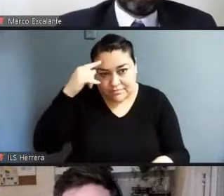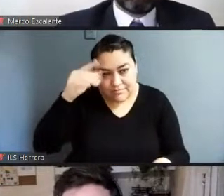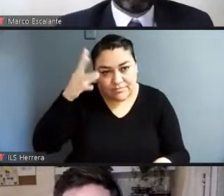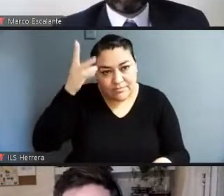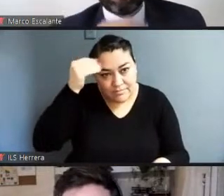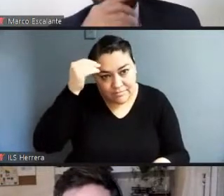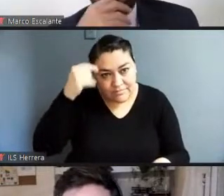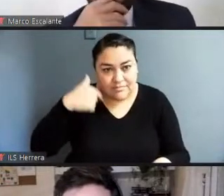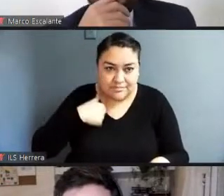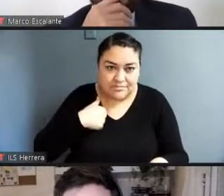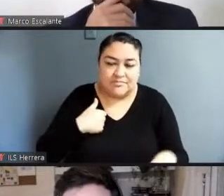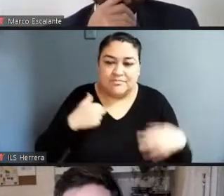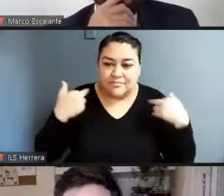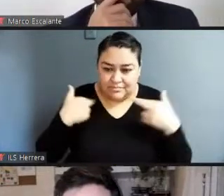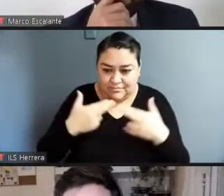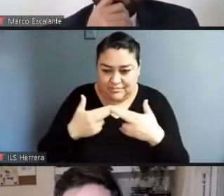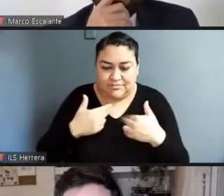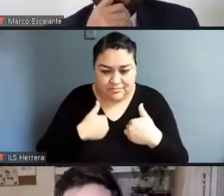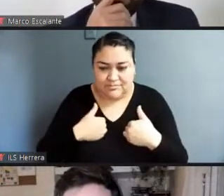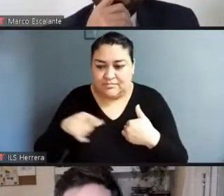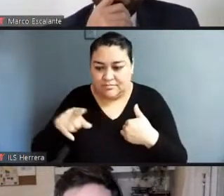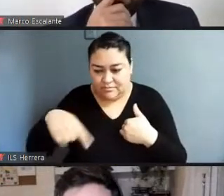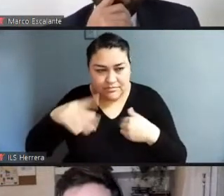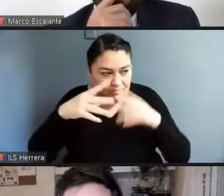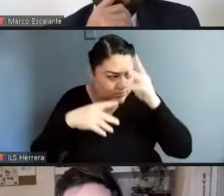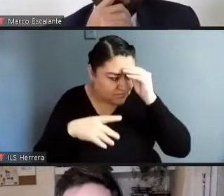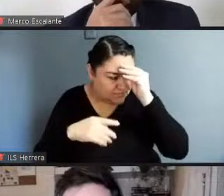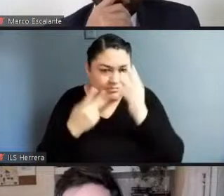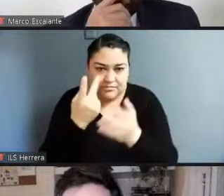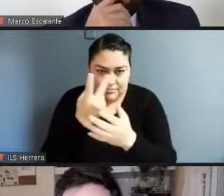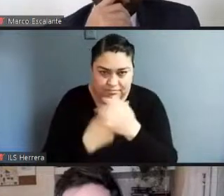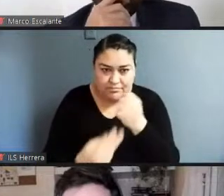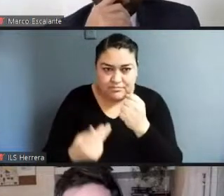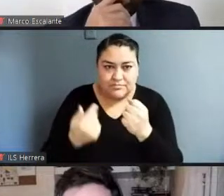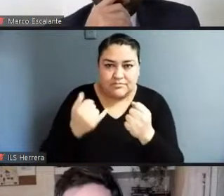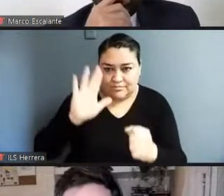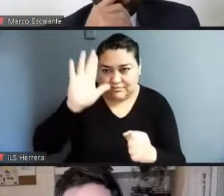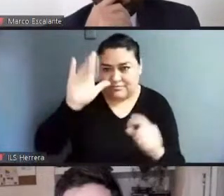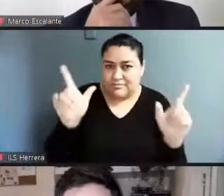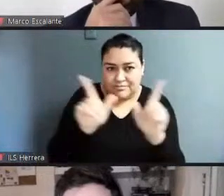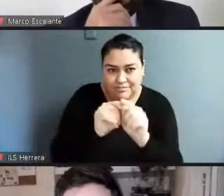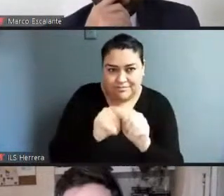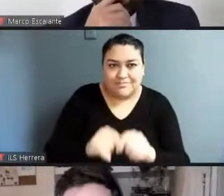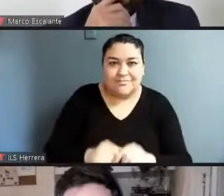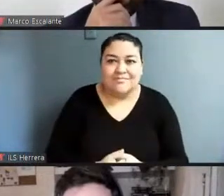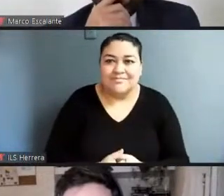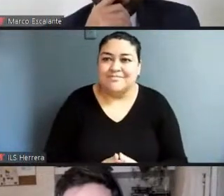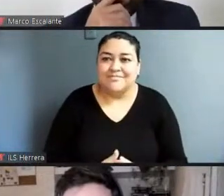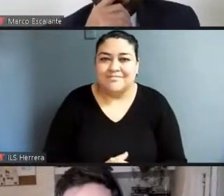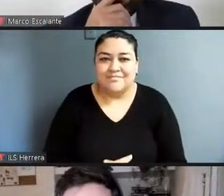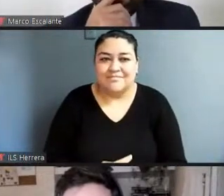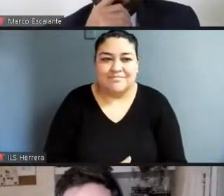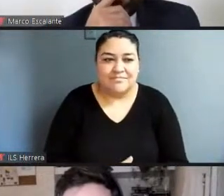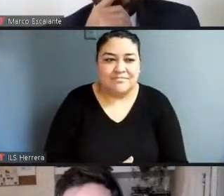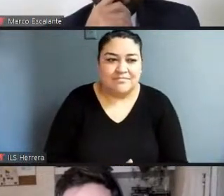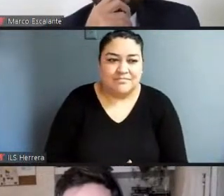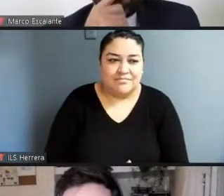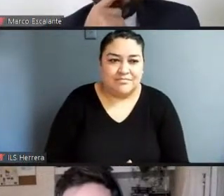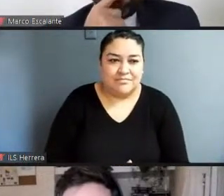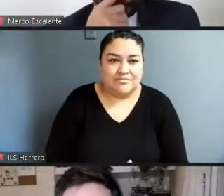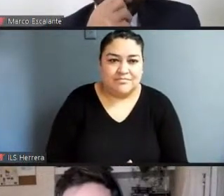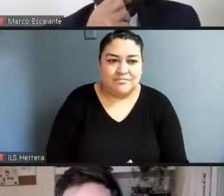rewarding and fundamental feedback mechanism. It's important for us and for them during their training. That's the comment I wanted to